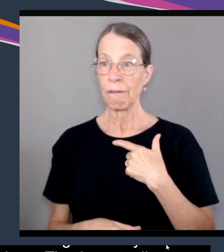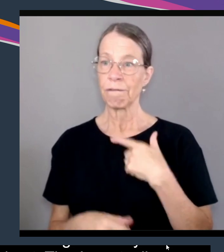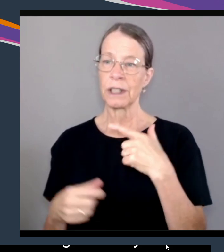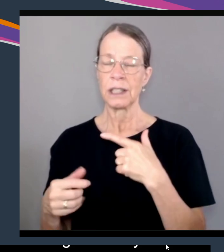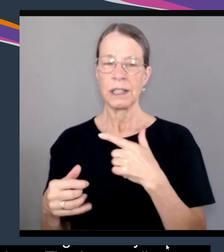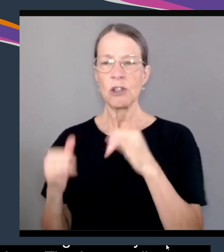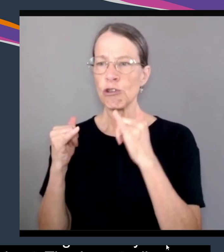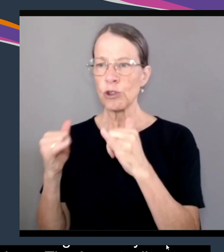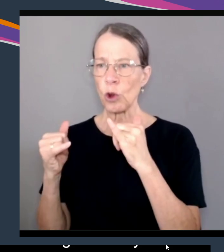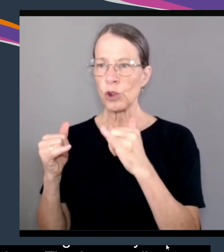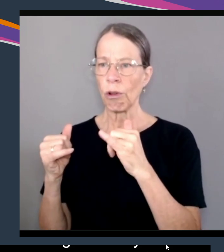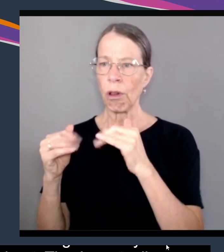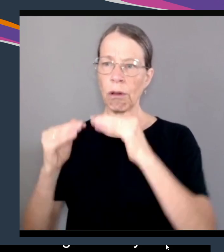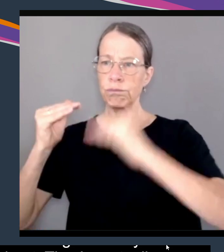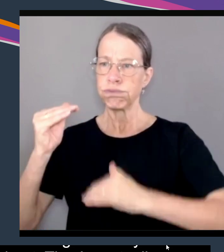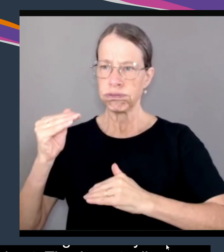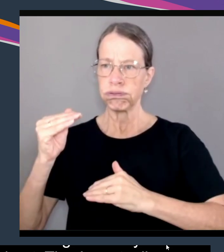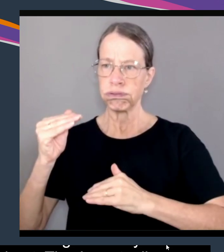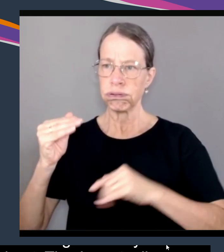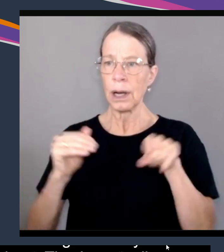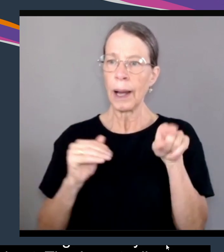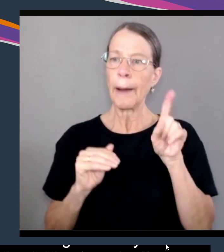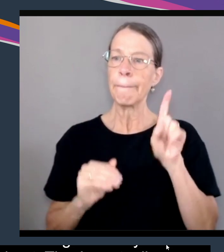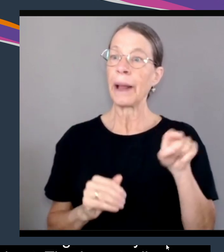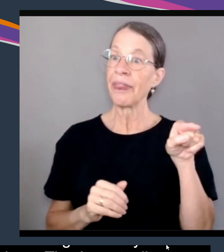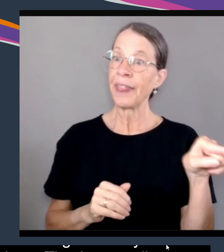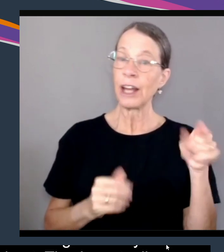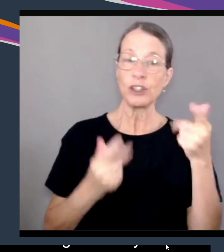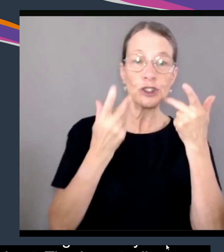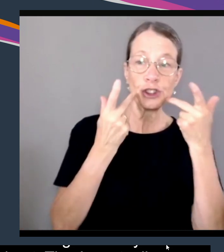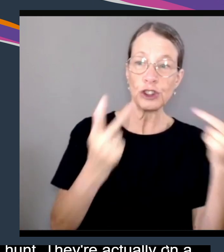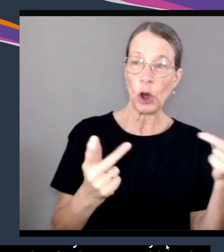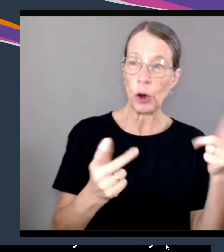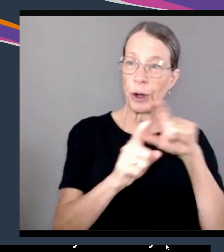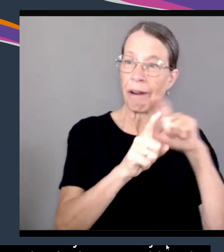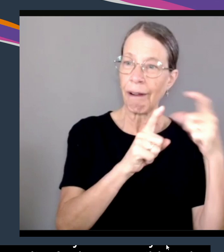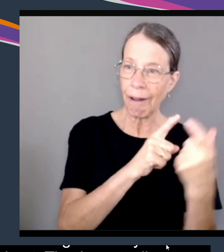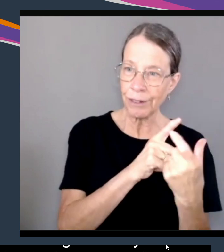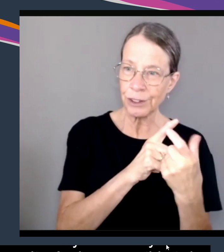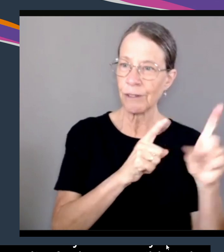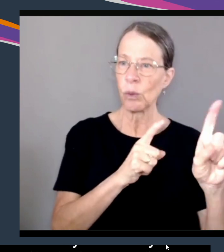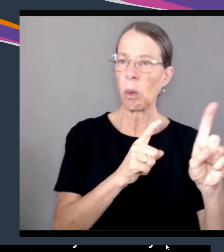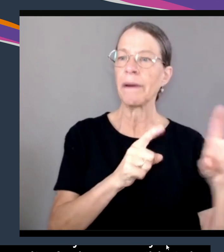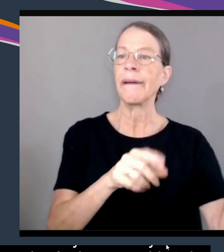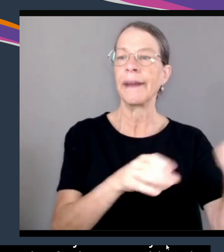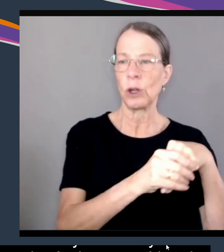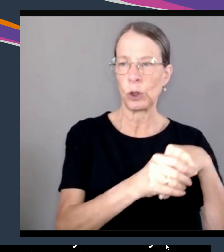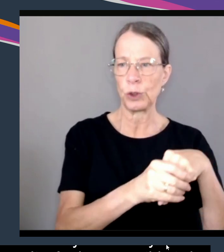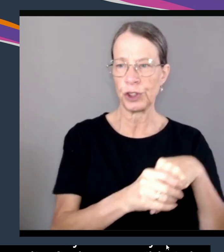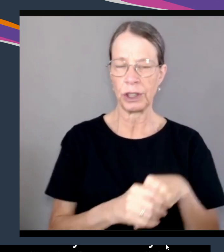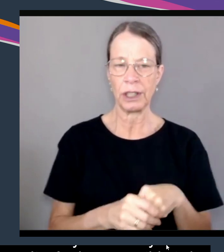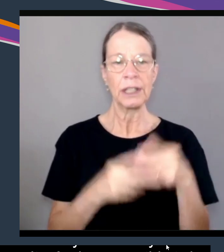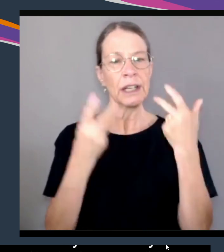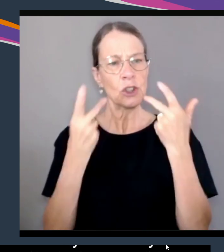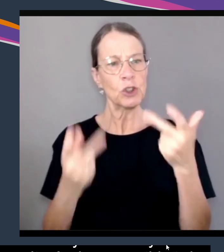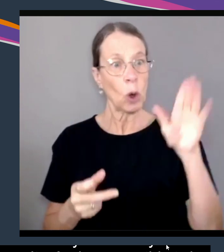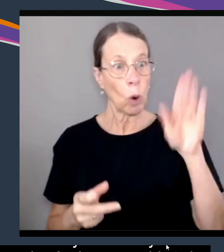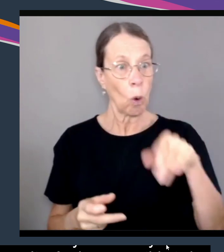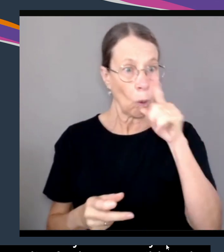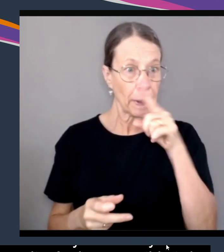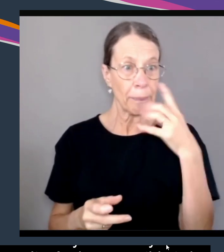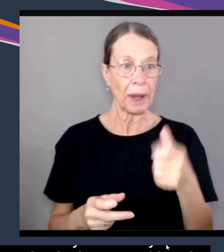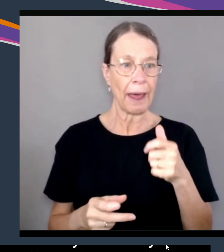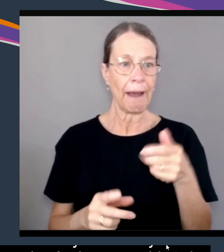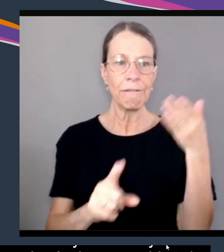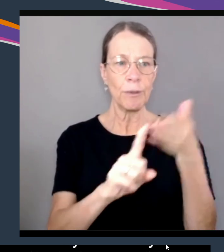inclusion. It speaks to a worldview which says every single person has a place and purpose on this earth. That